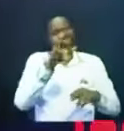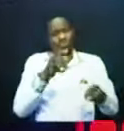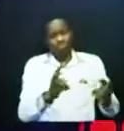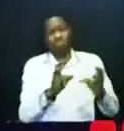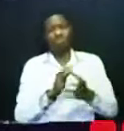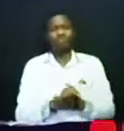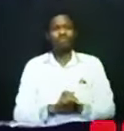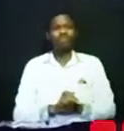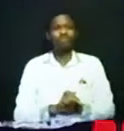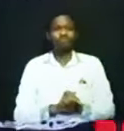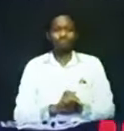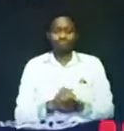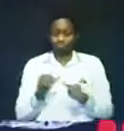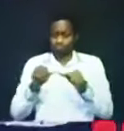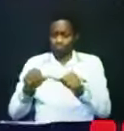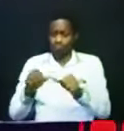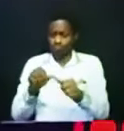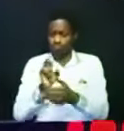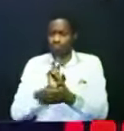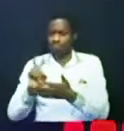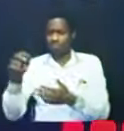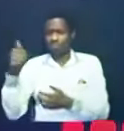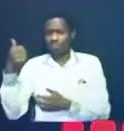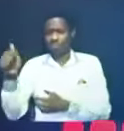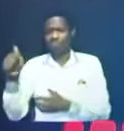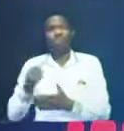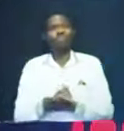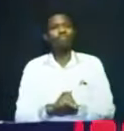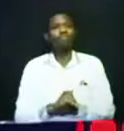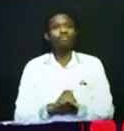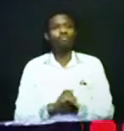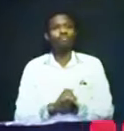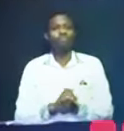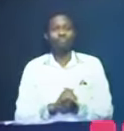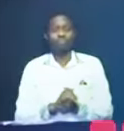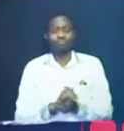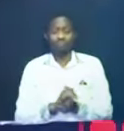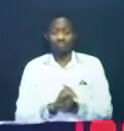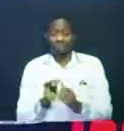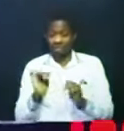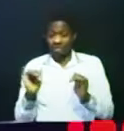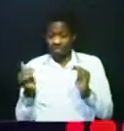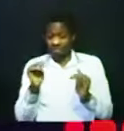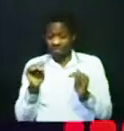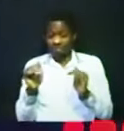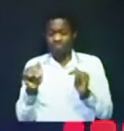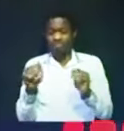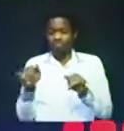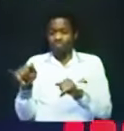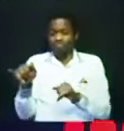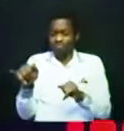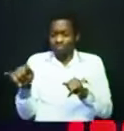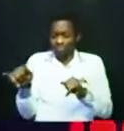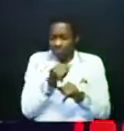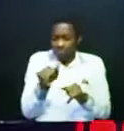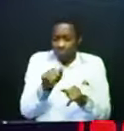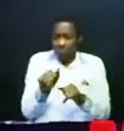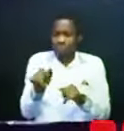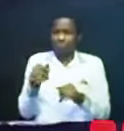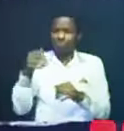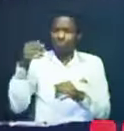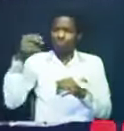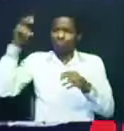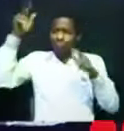to verse 10. As the rain and the snow come down from heaven and do not return to